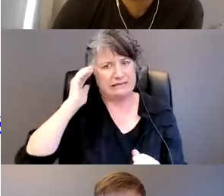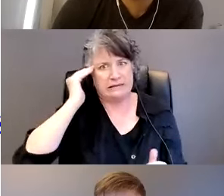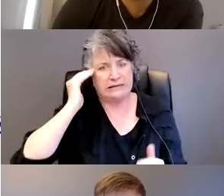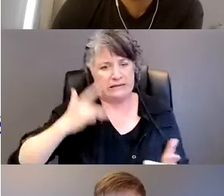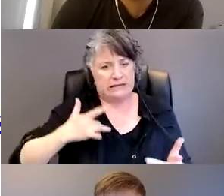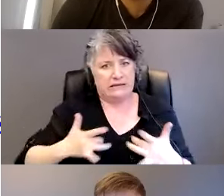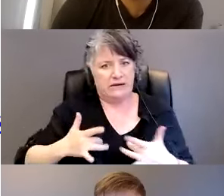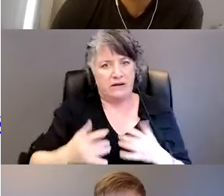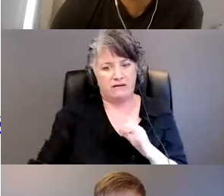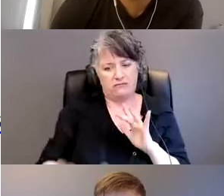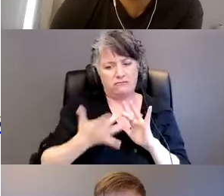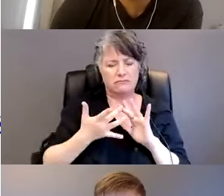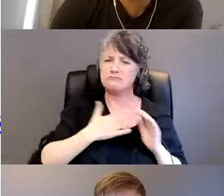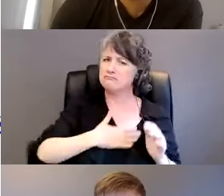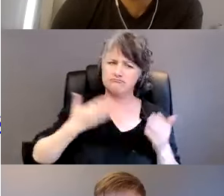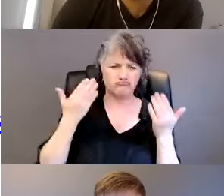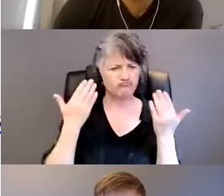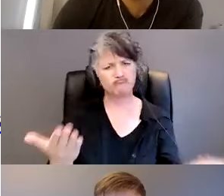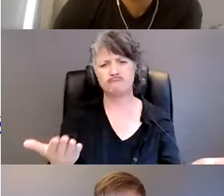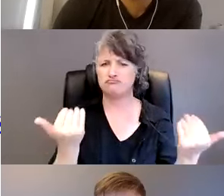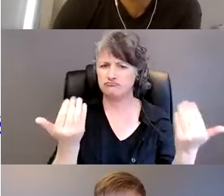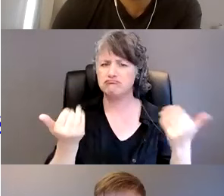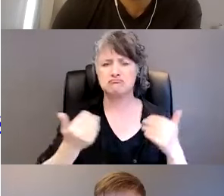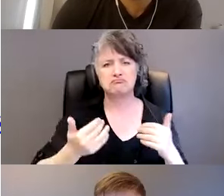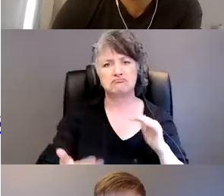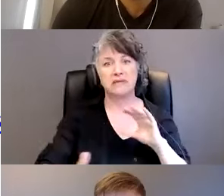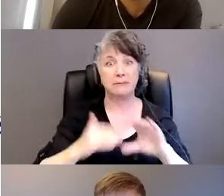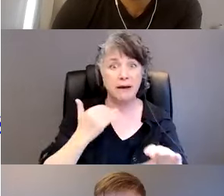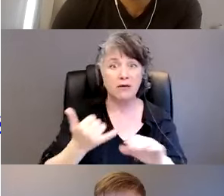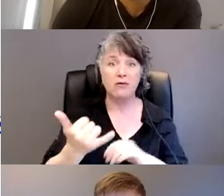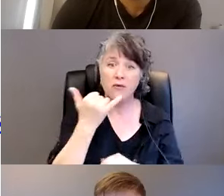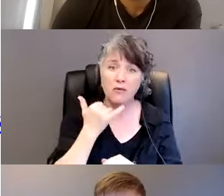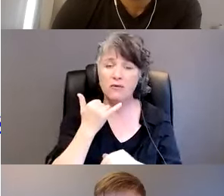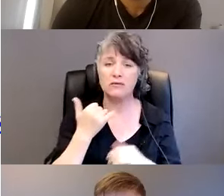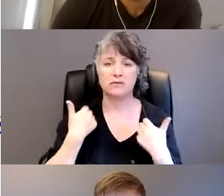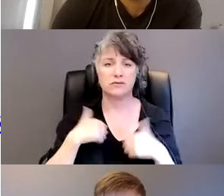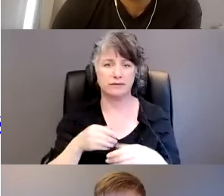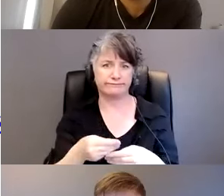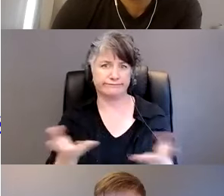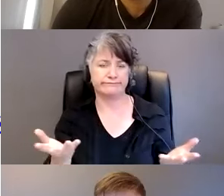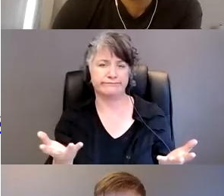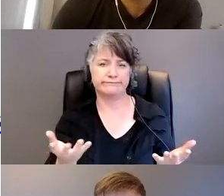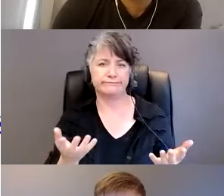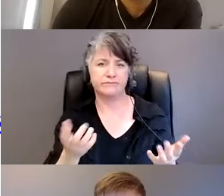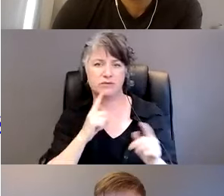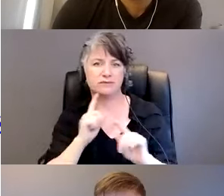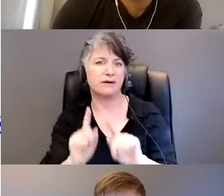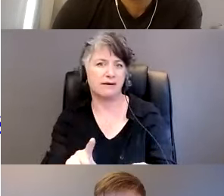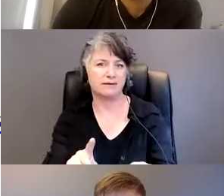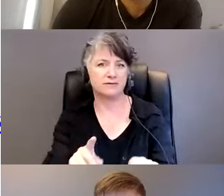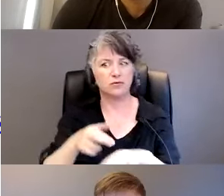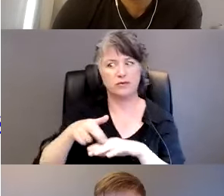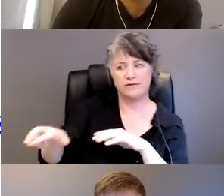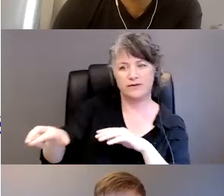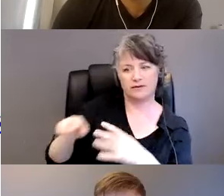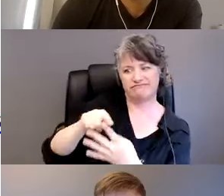information, please give us a call or email, and we'll try to provide the response or refer you to one of our keynote speakers